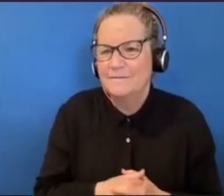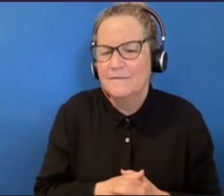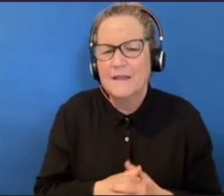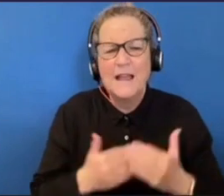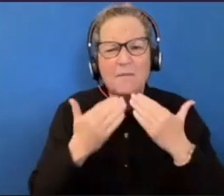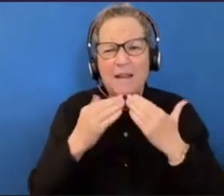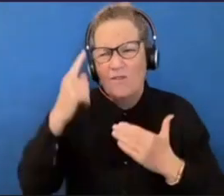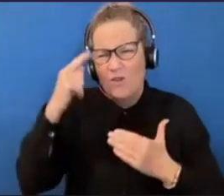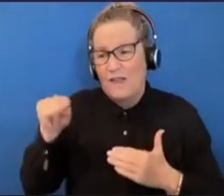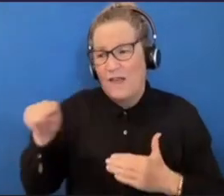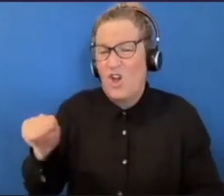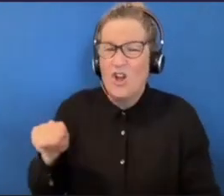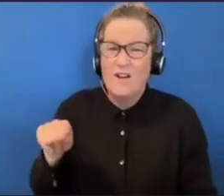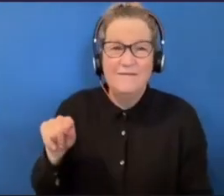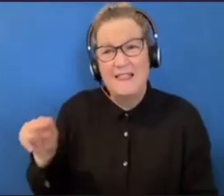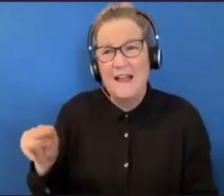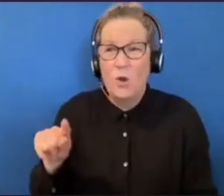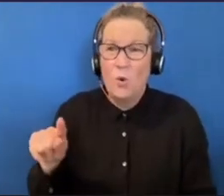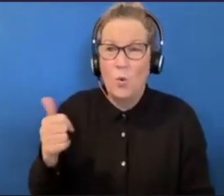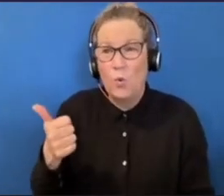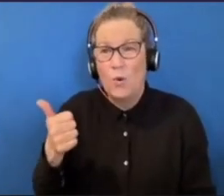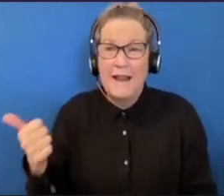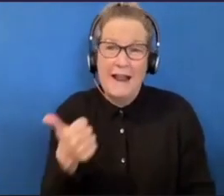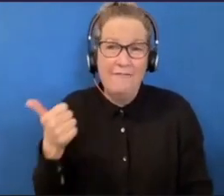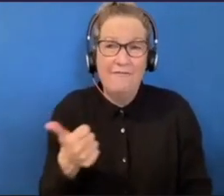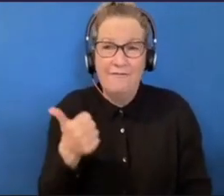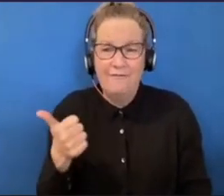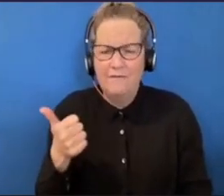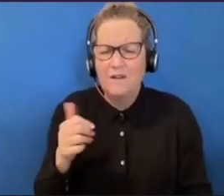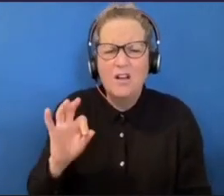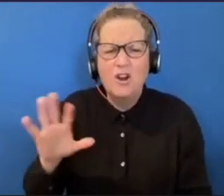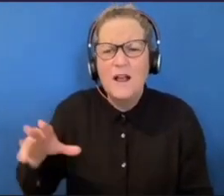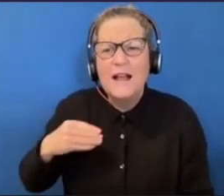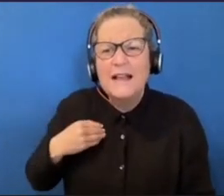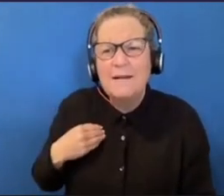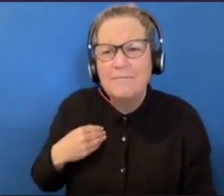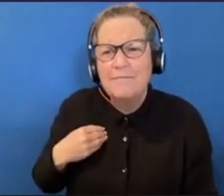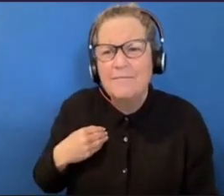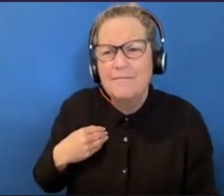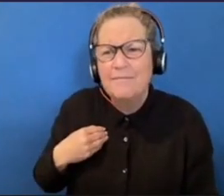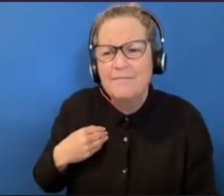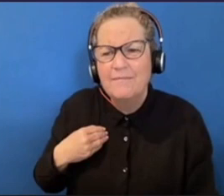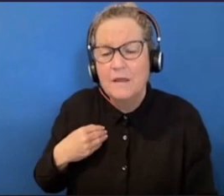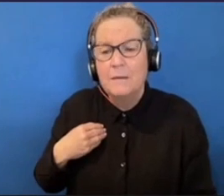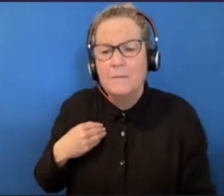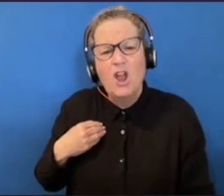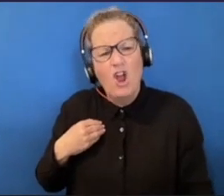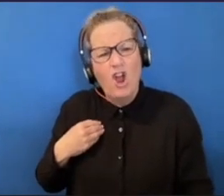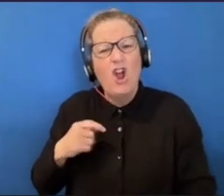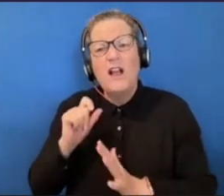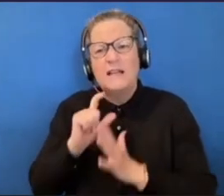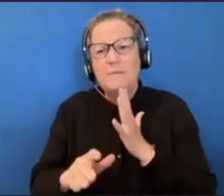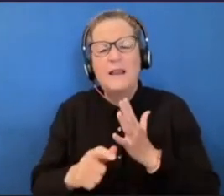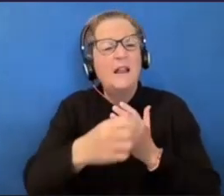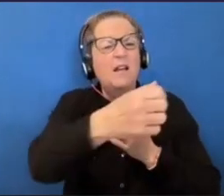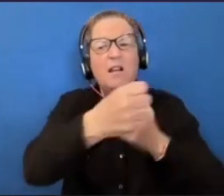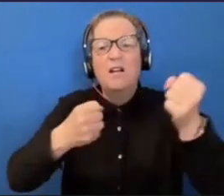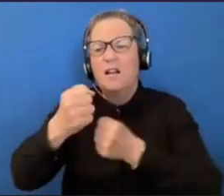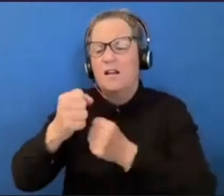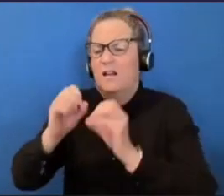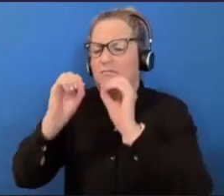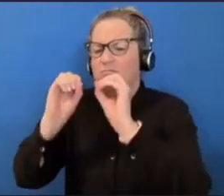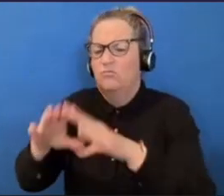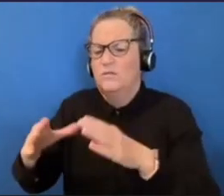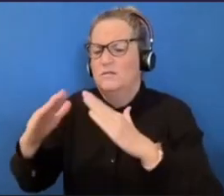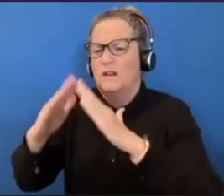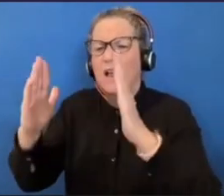enough, right? You're going to be offered a good enough. It's good enough to group people together just based on disability. It's good enough to open